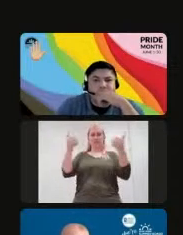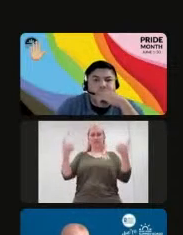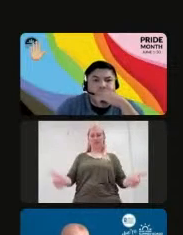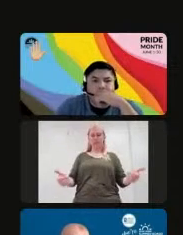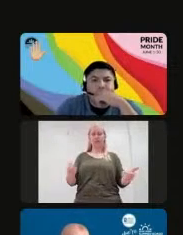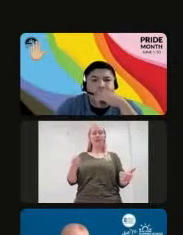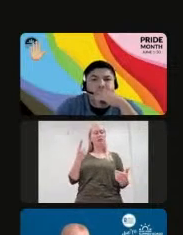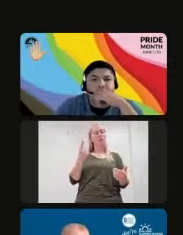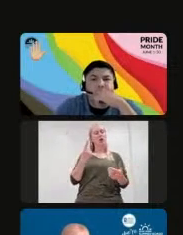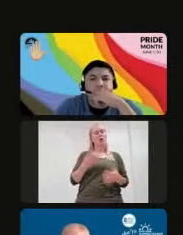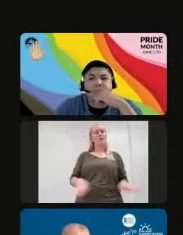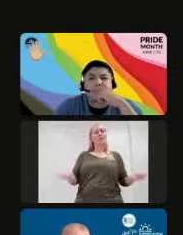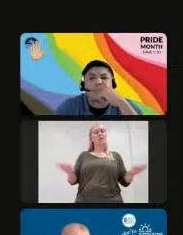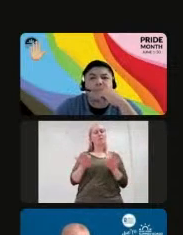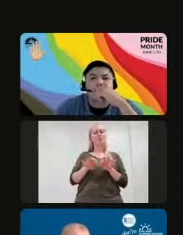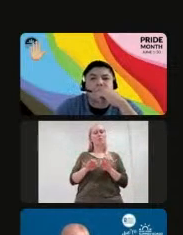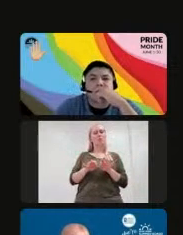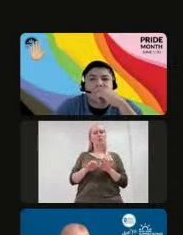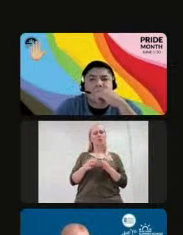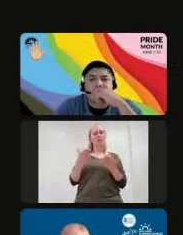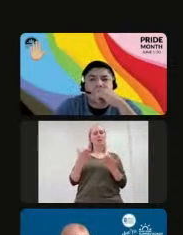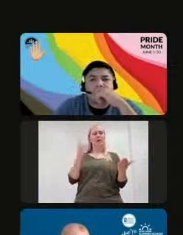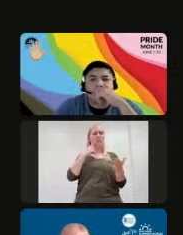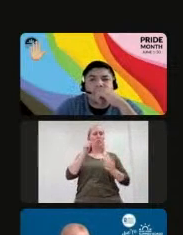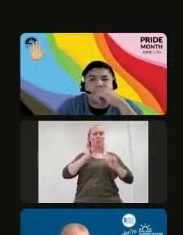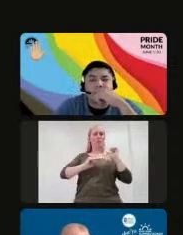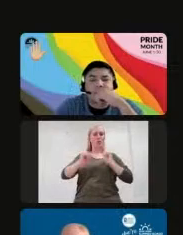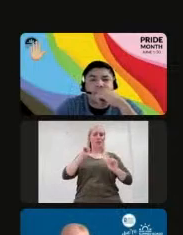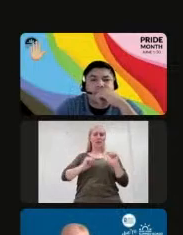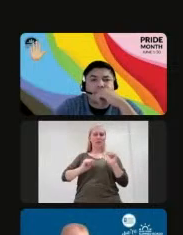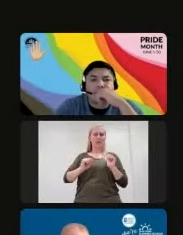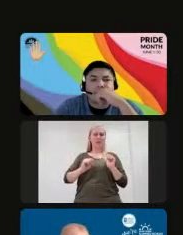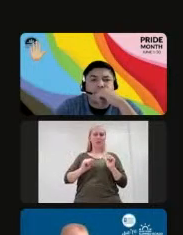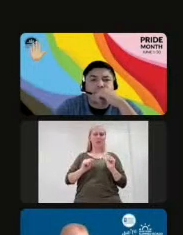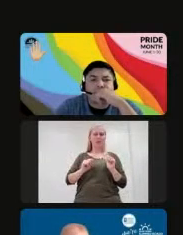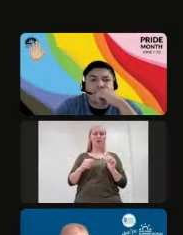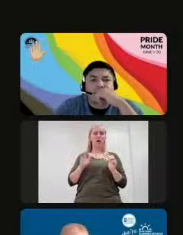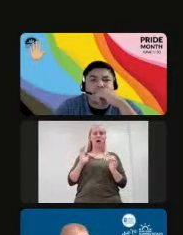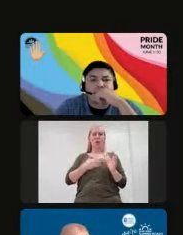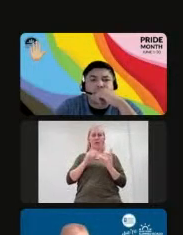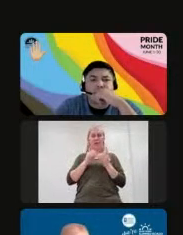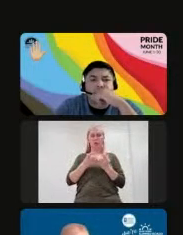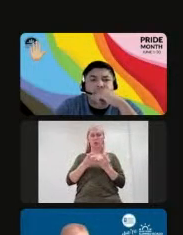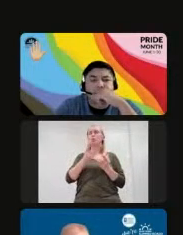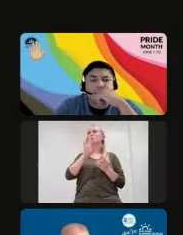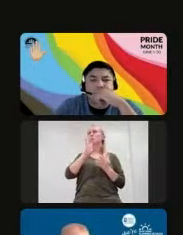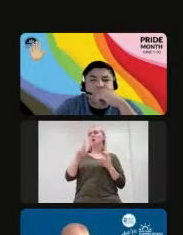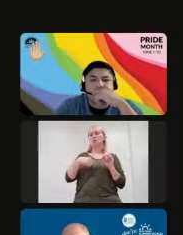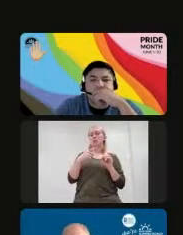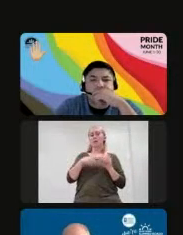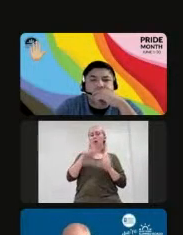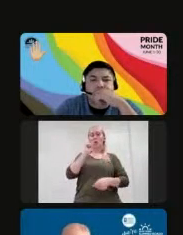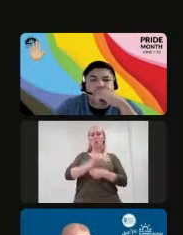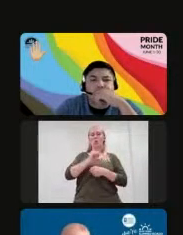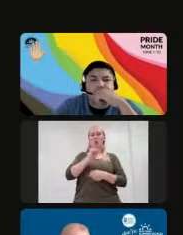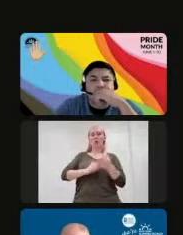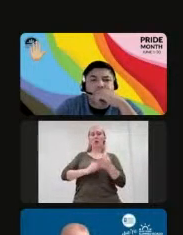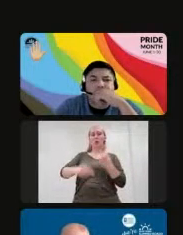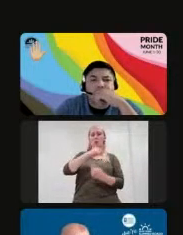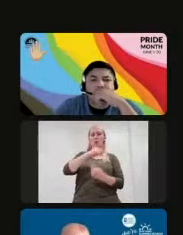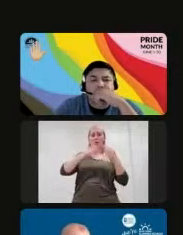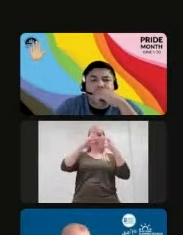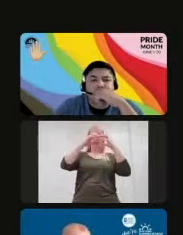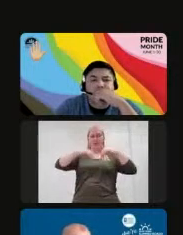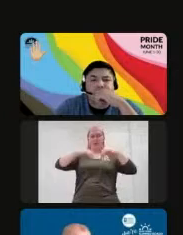key performance indicators of our district, which talks about working around dismantling systems